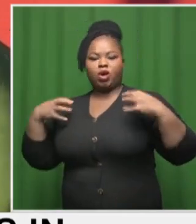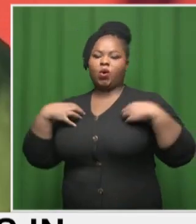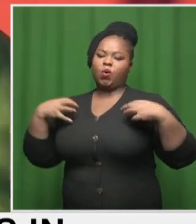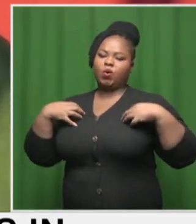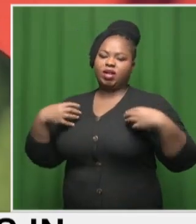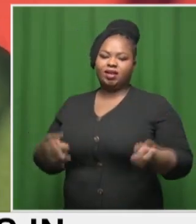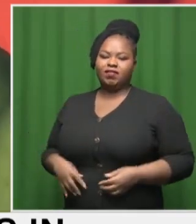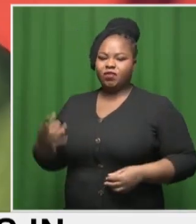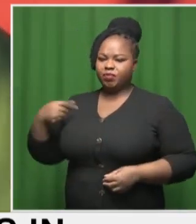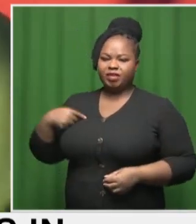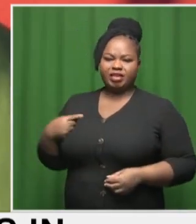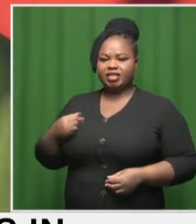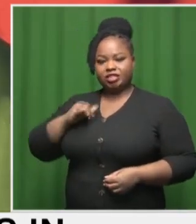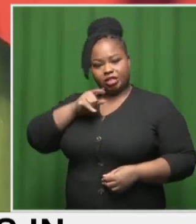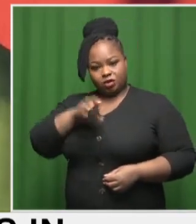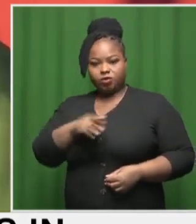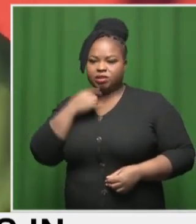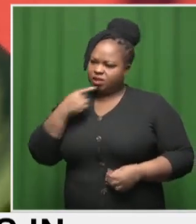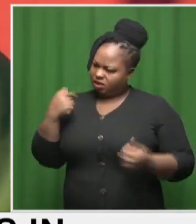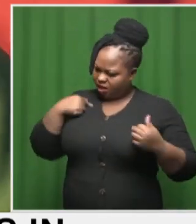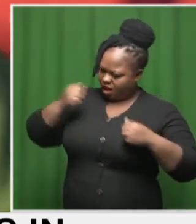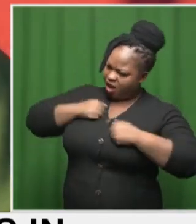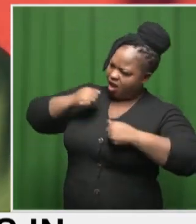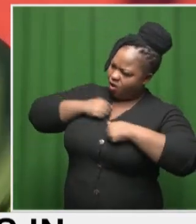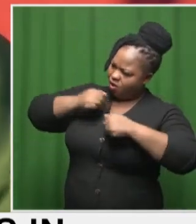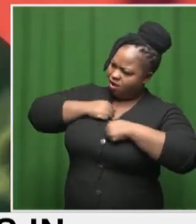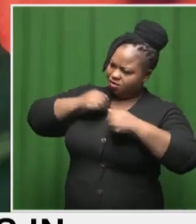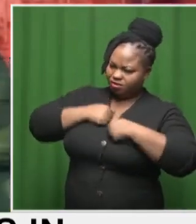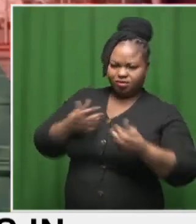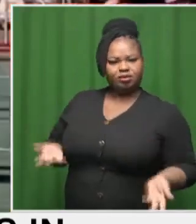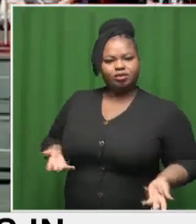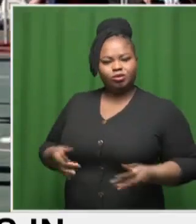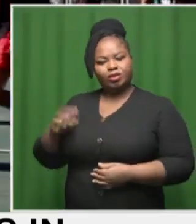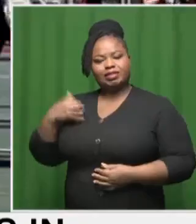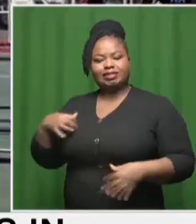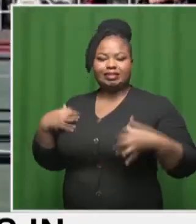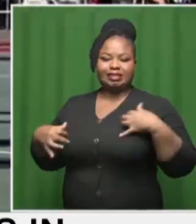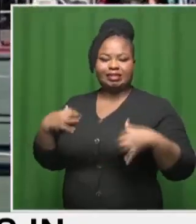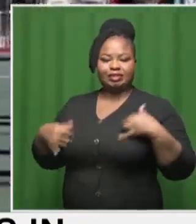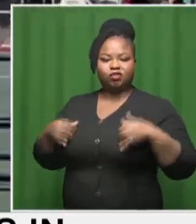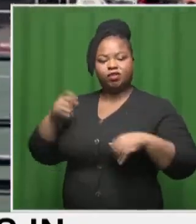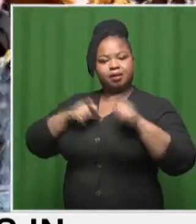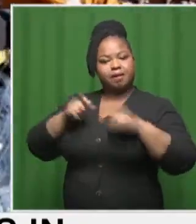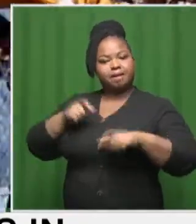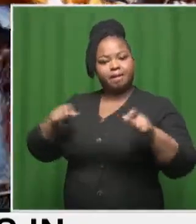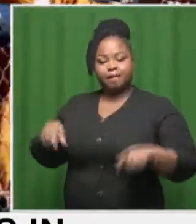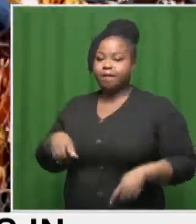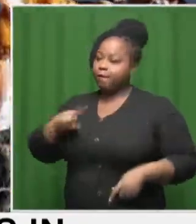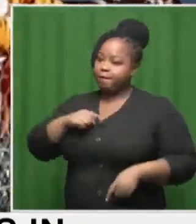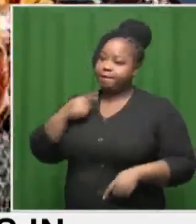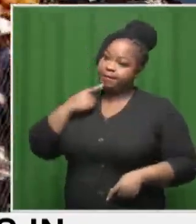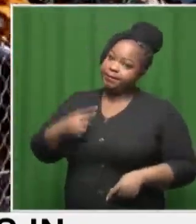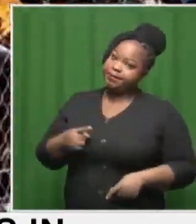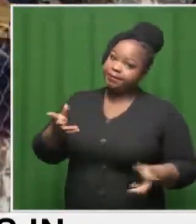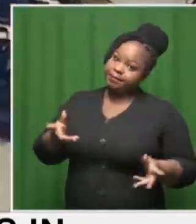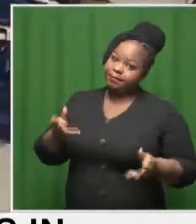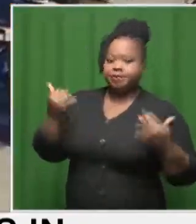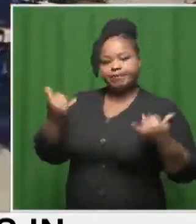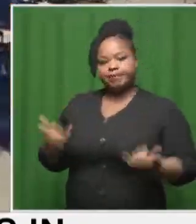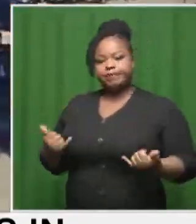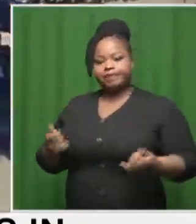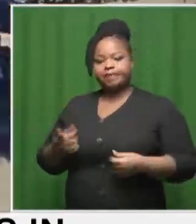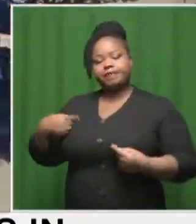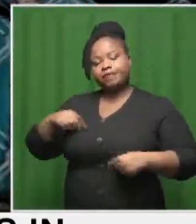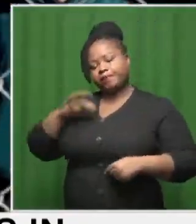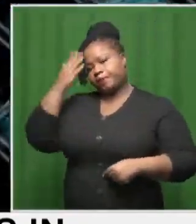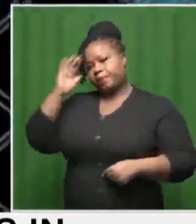Yeah. To me, it's like the Jaguars are saying, we own this trophy. This is what we are. And the excitement of the people are saying, you know what, we are now aware